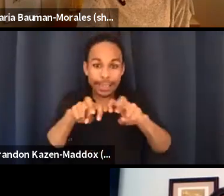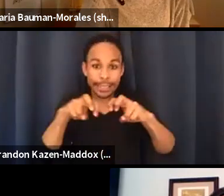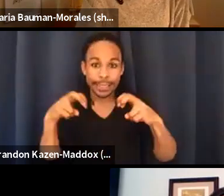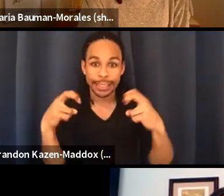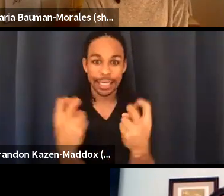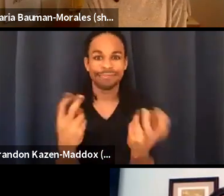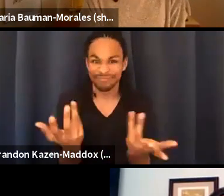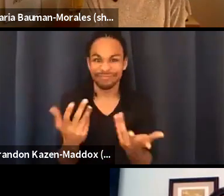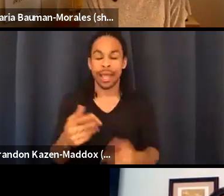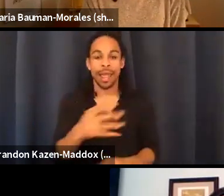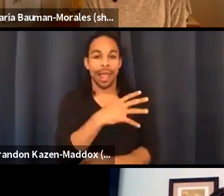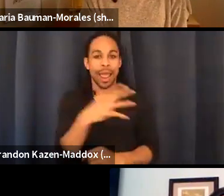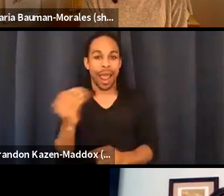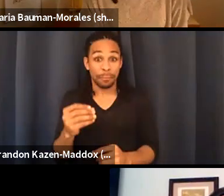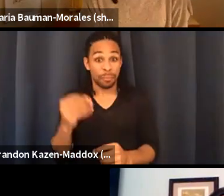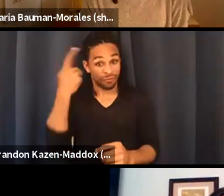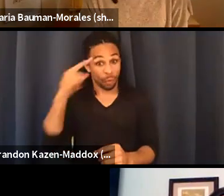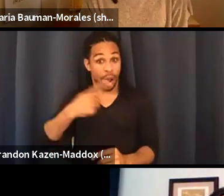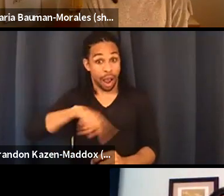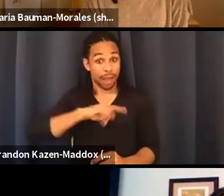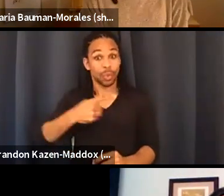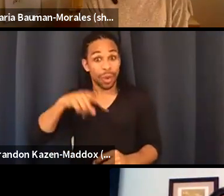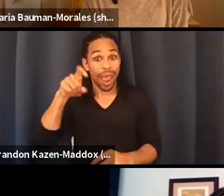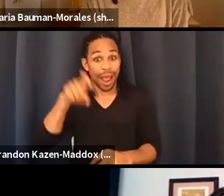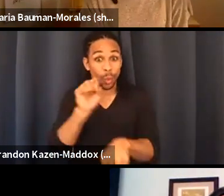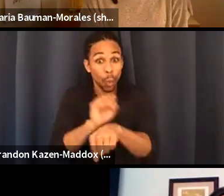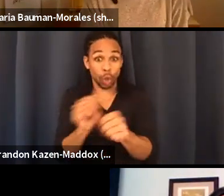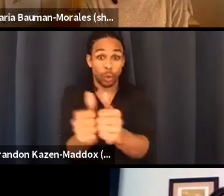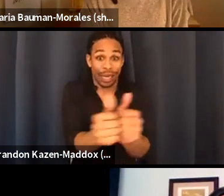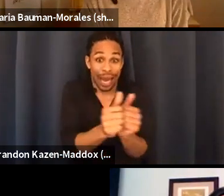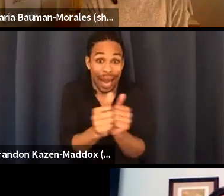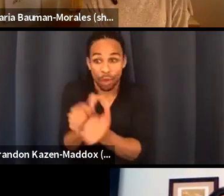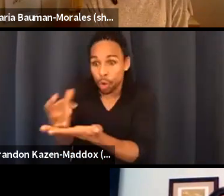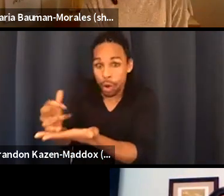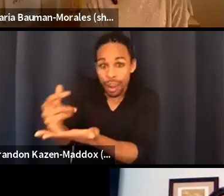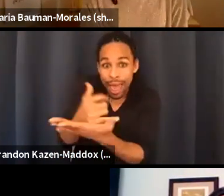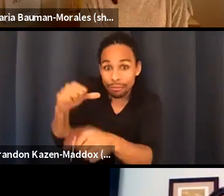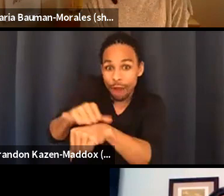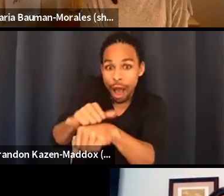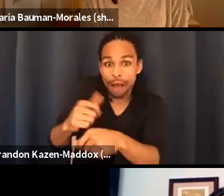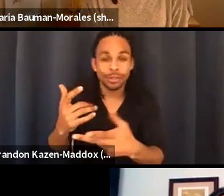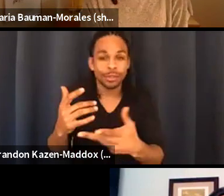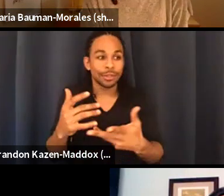exceptionally profound. And so I've taken that and I've brought it with me